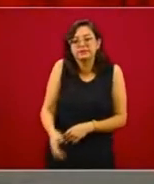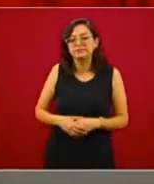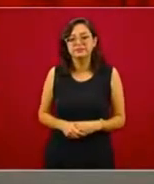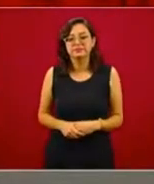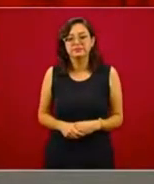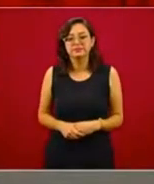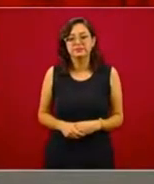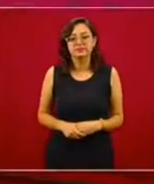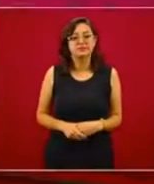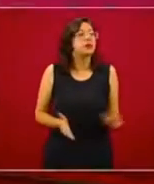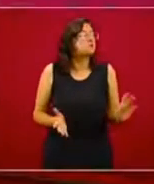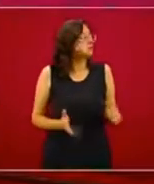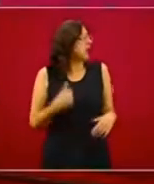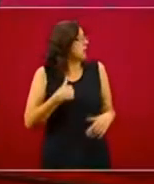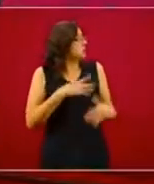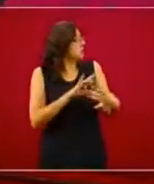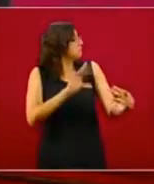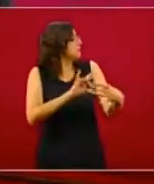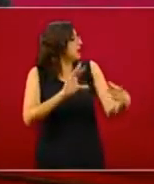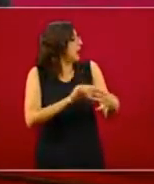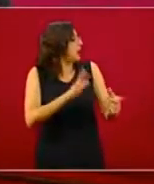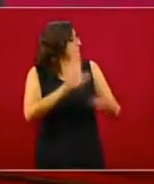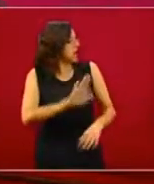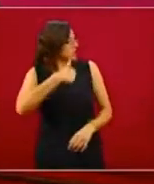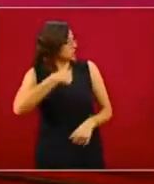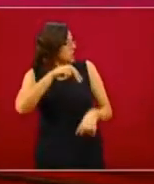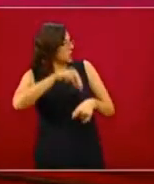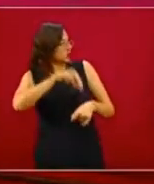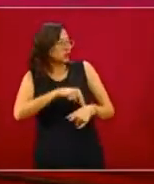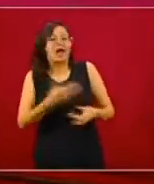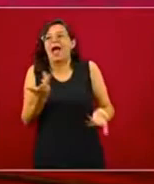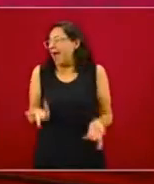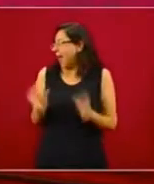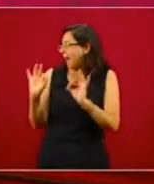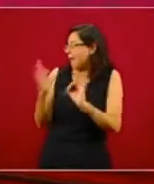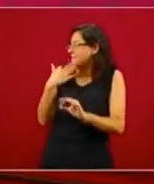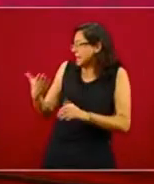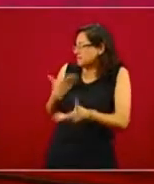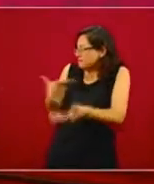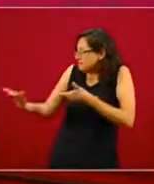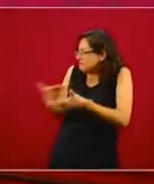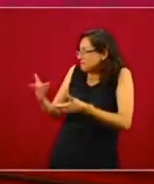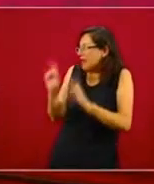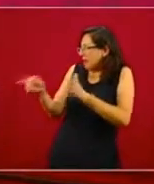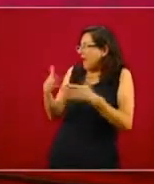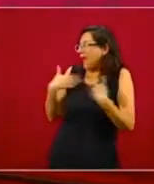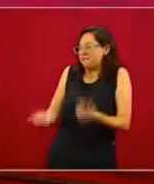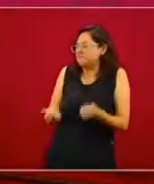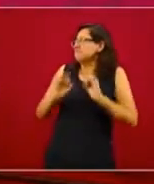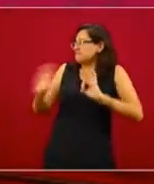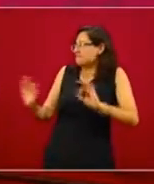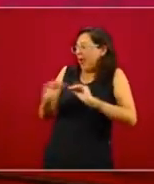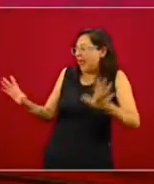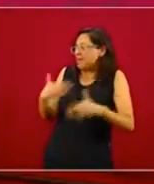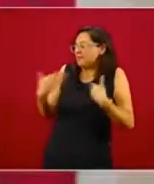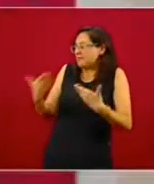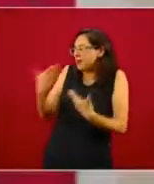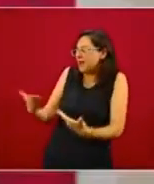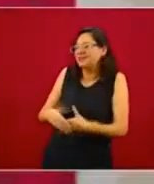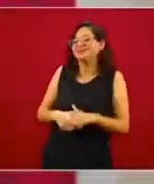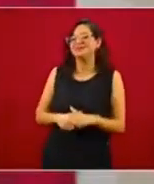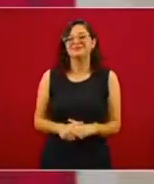actually eating it. And I believe that I am going far